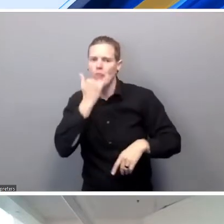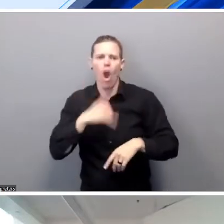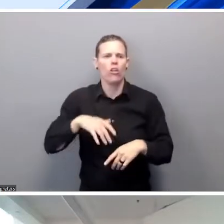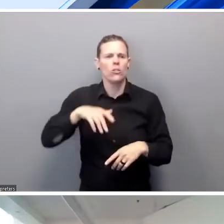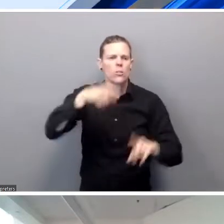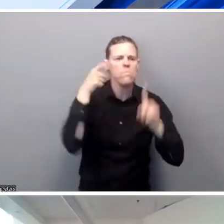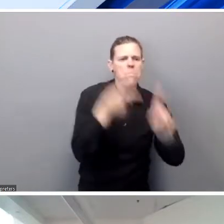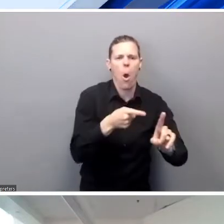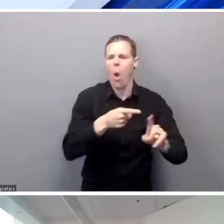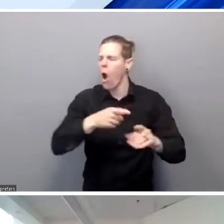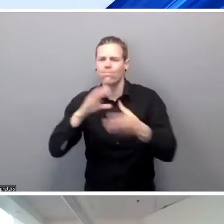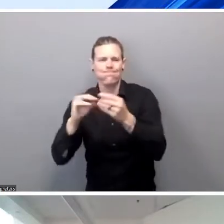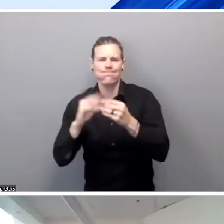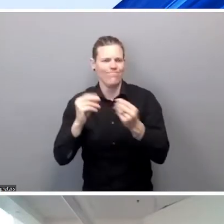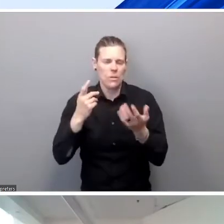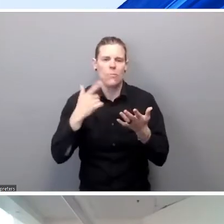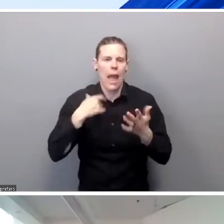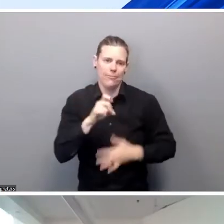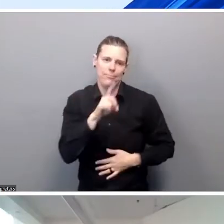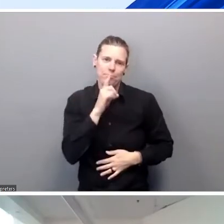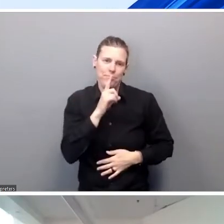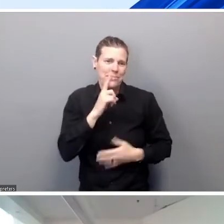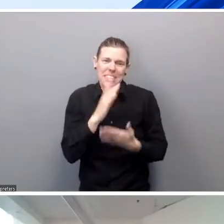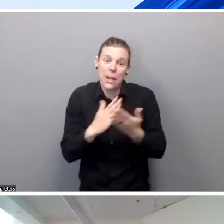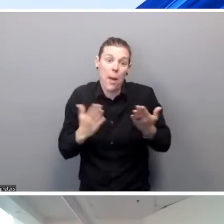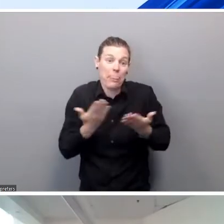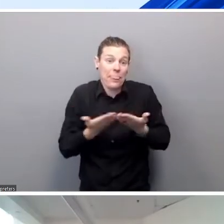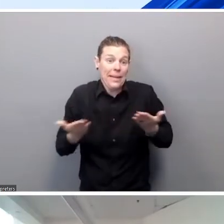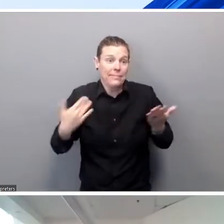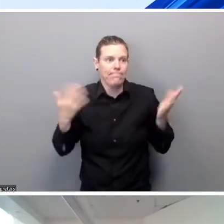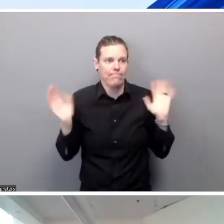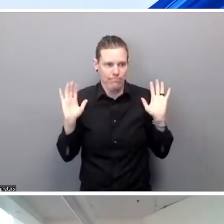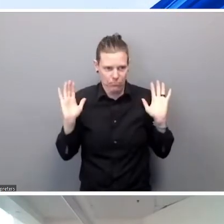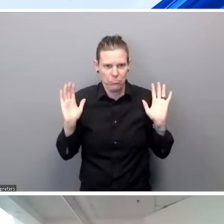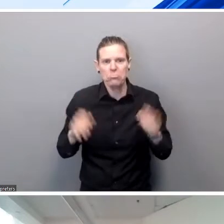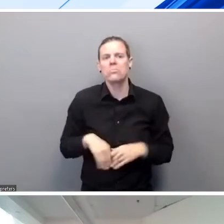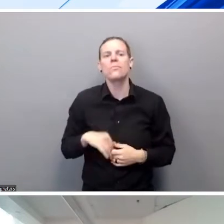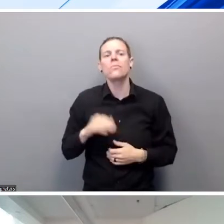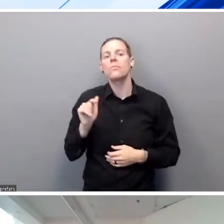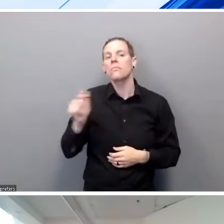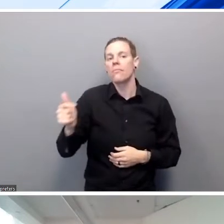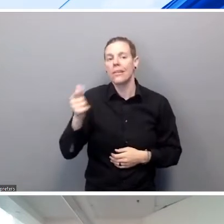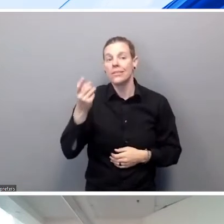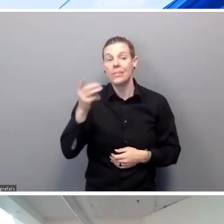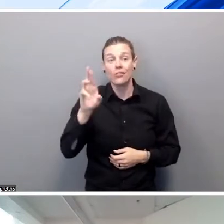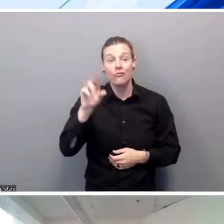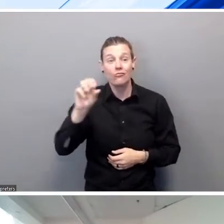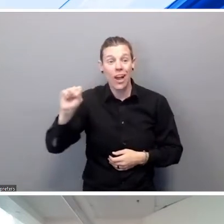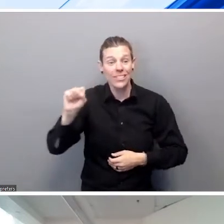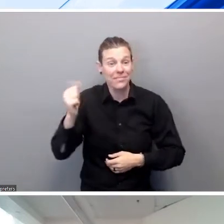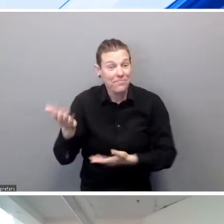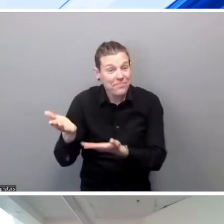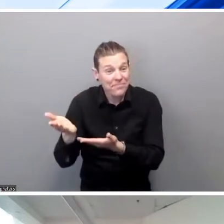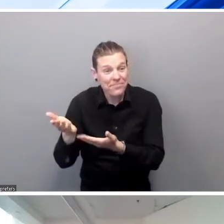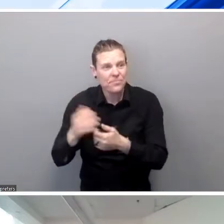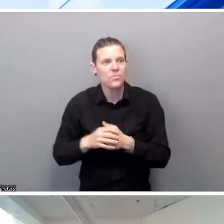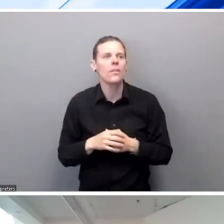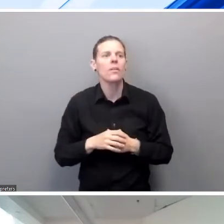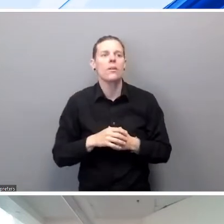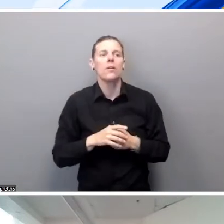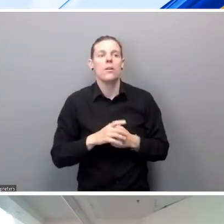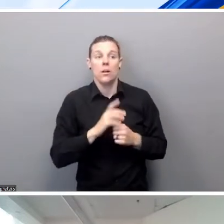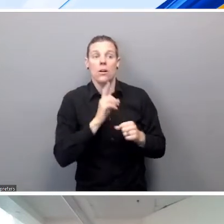Christine? Yeah, I think I can confirm your information. That's the same information that I